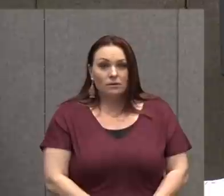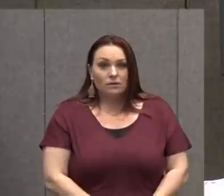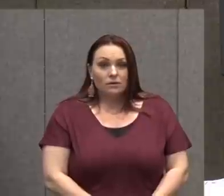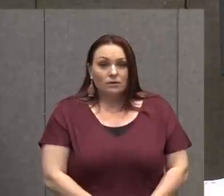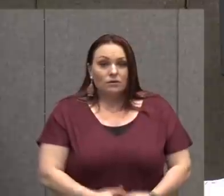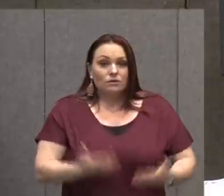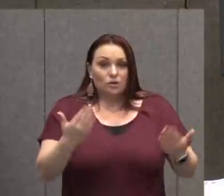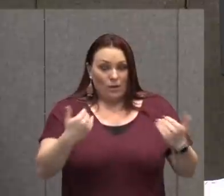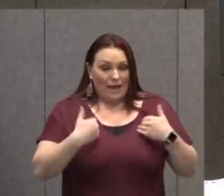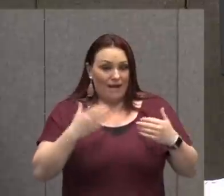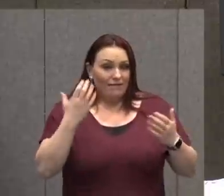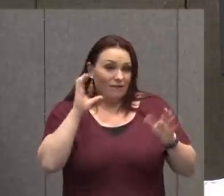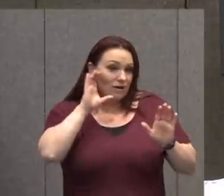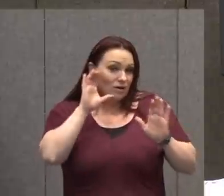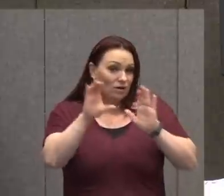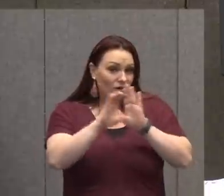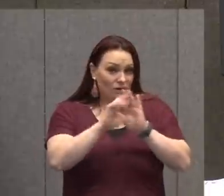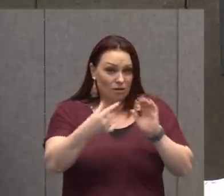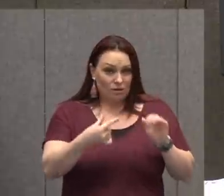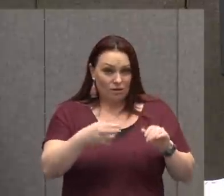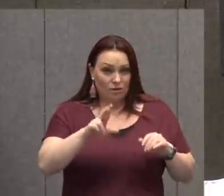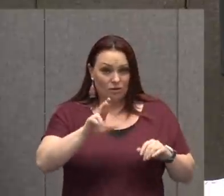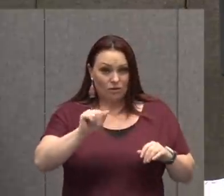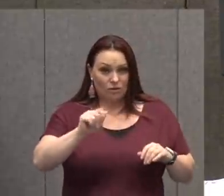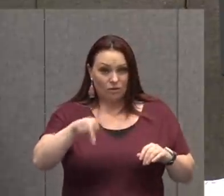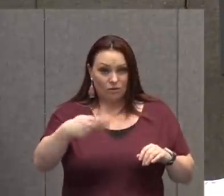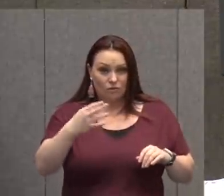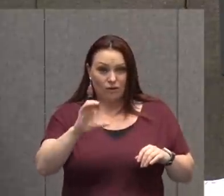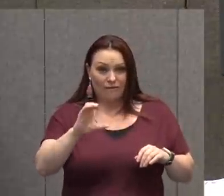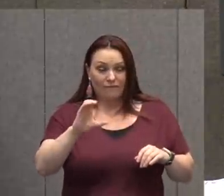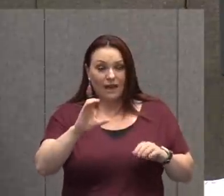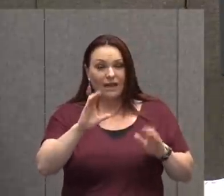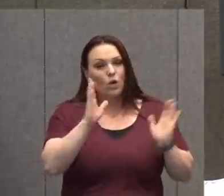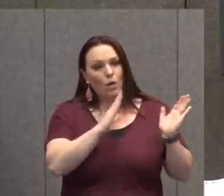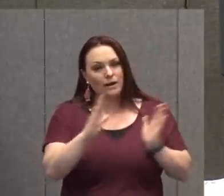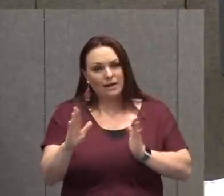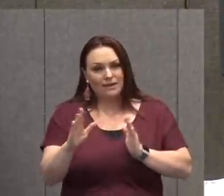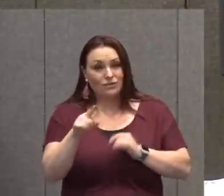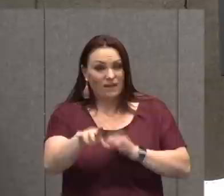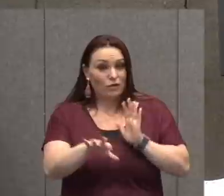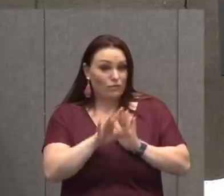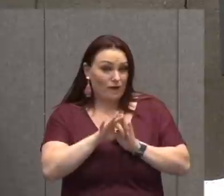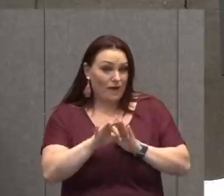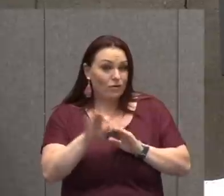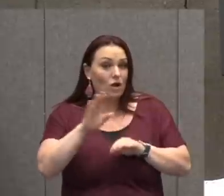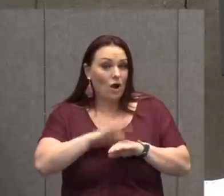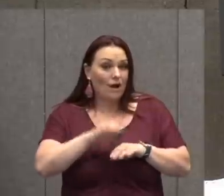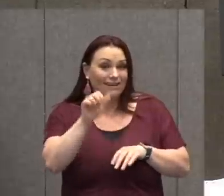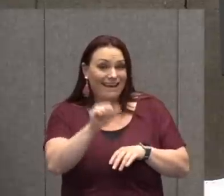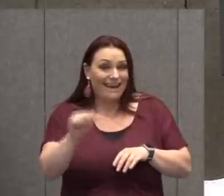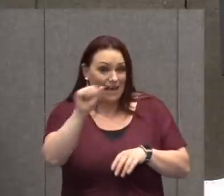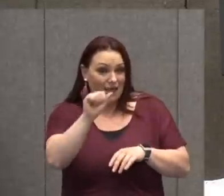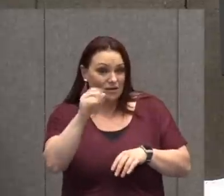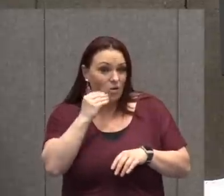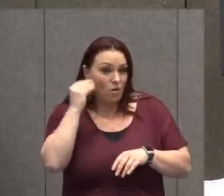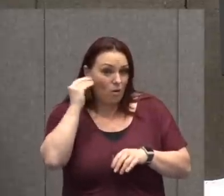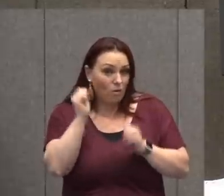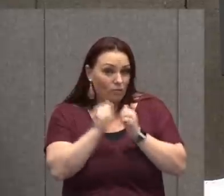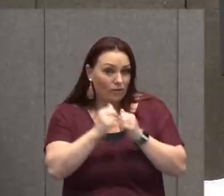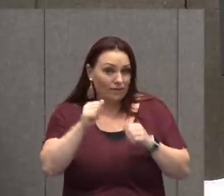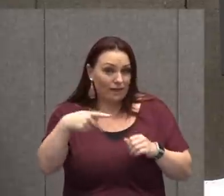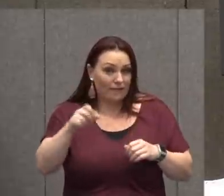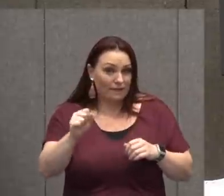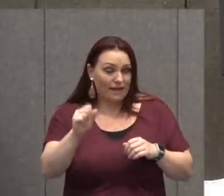graphic organizer, again, can be found on At Home with APS website. And here is